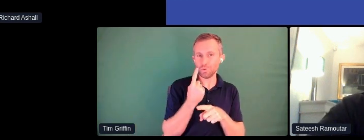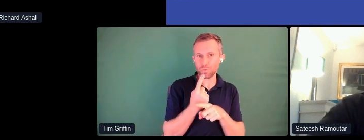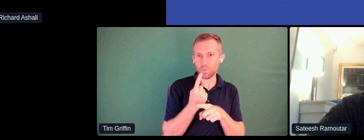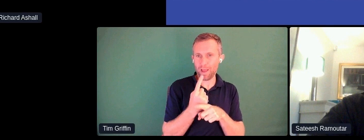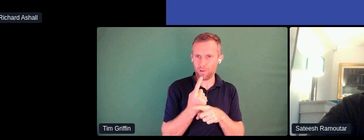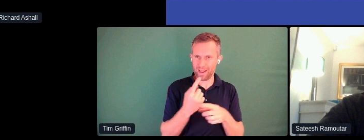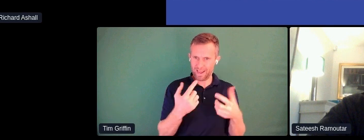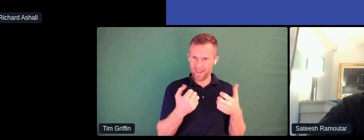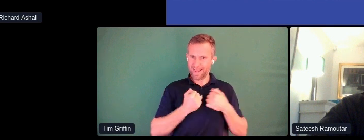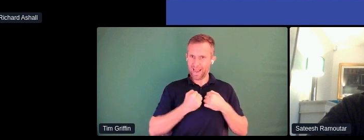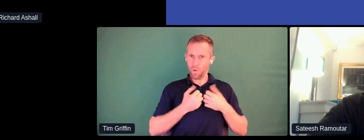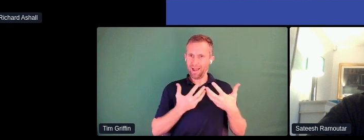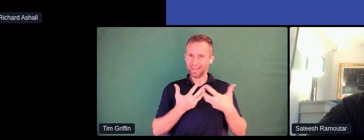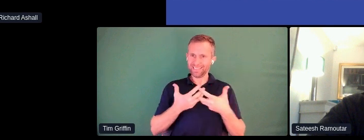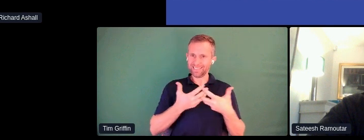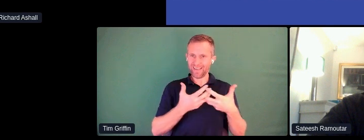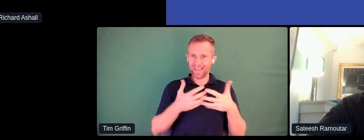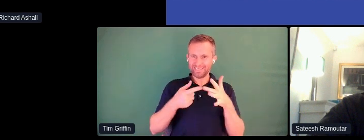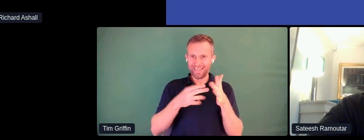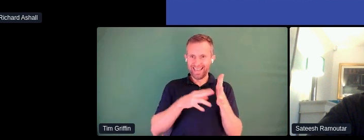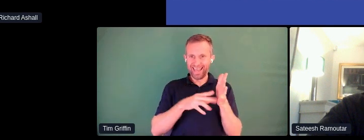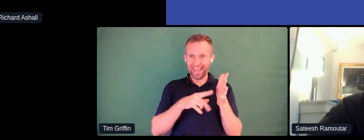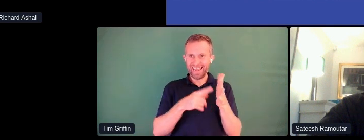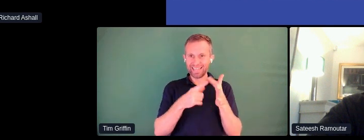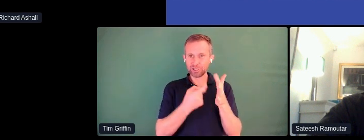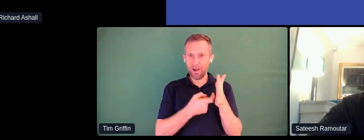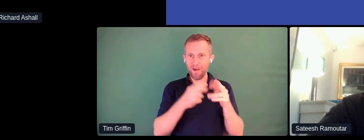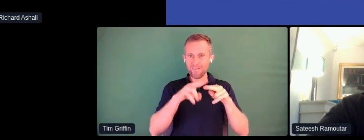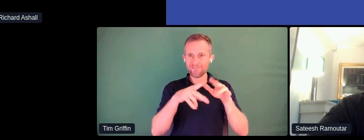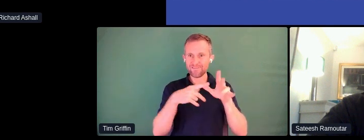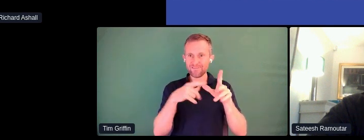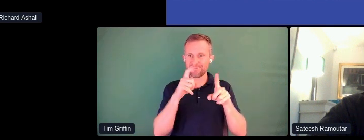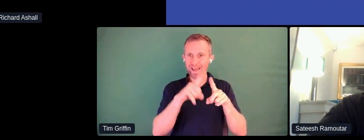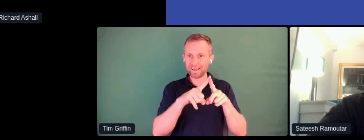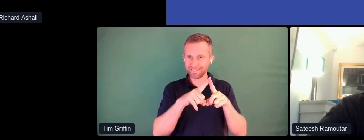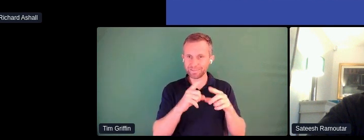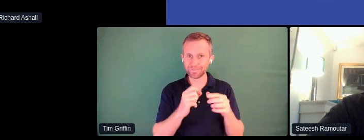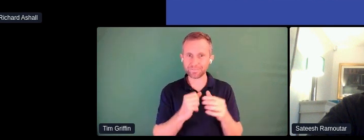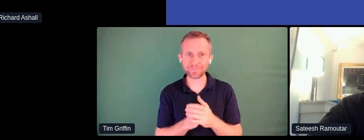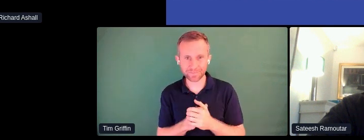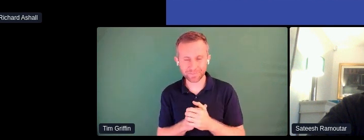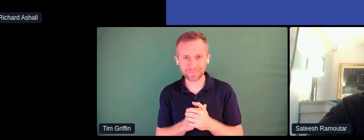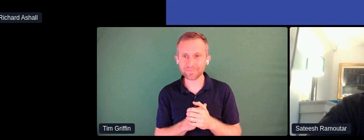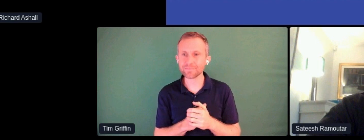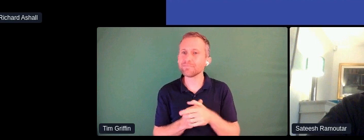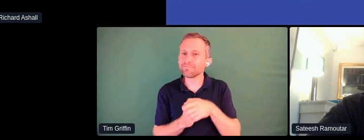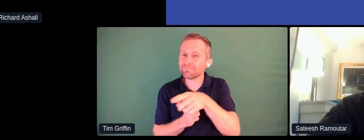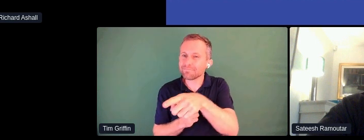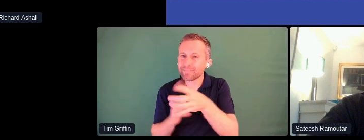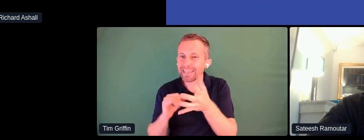is the disappearing apps. So I've done it myself.